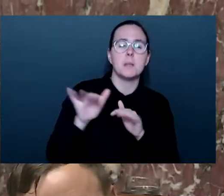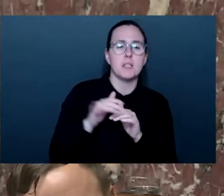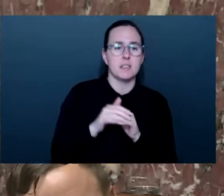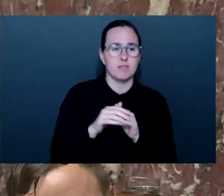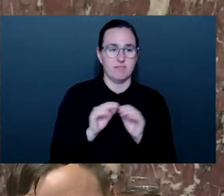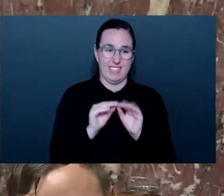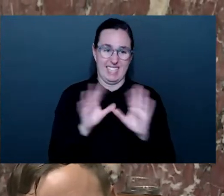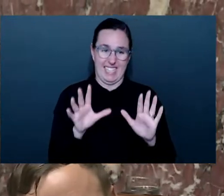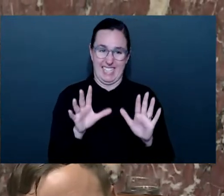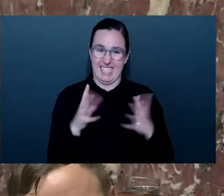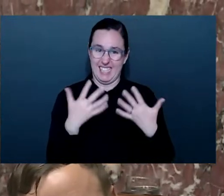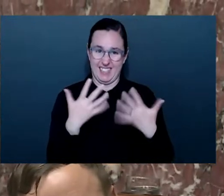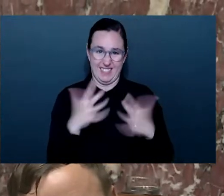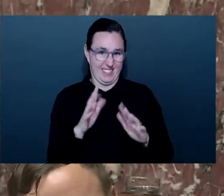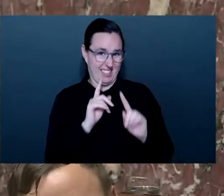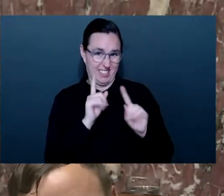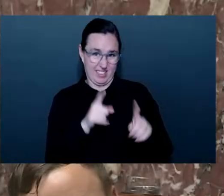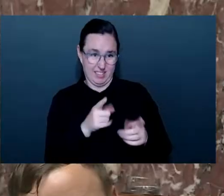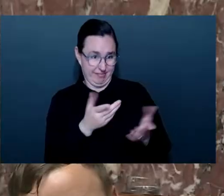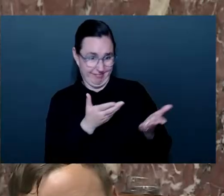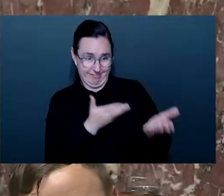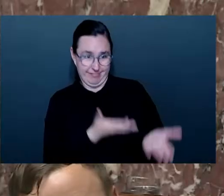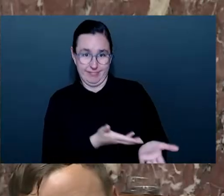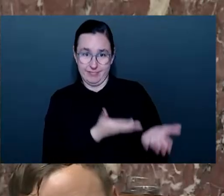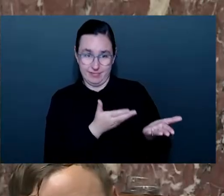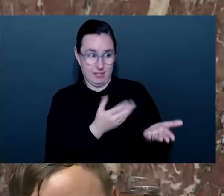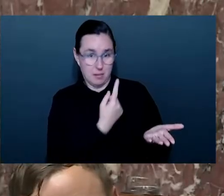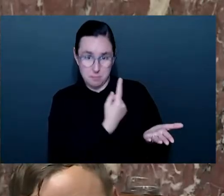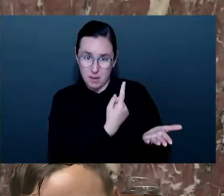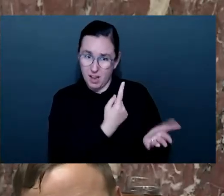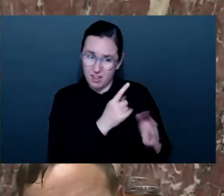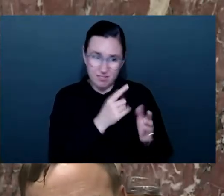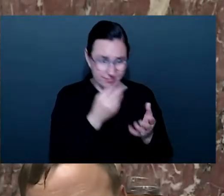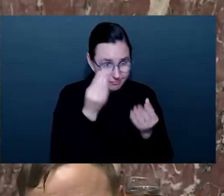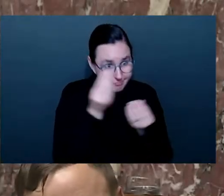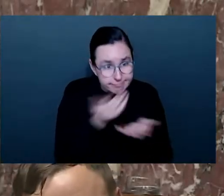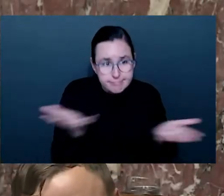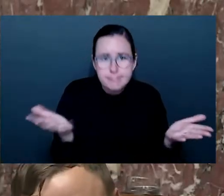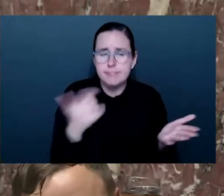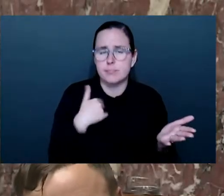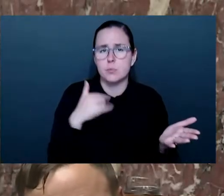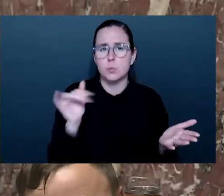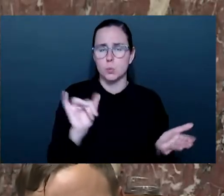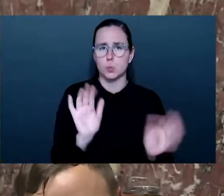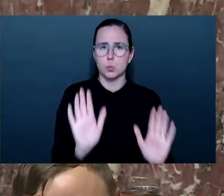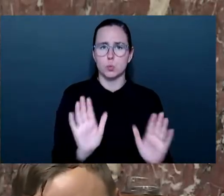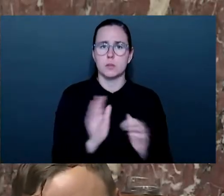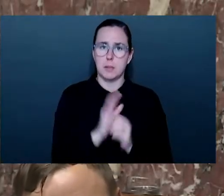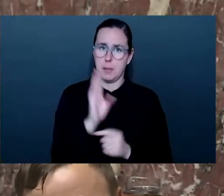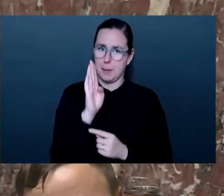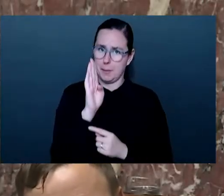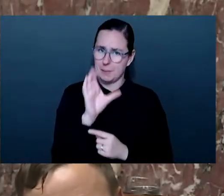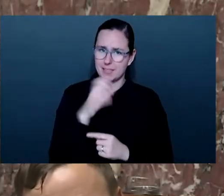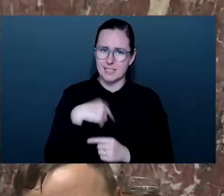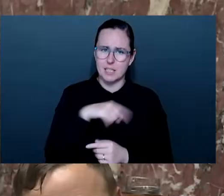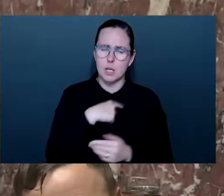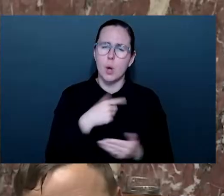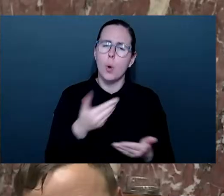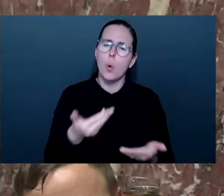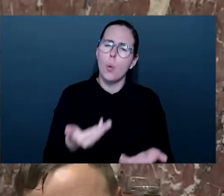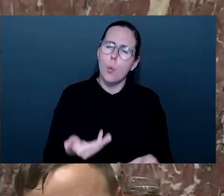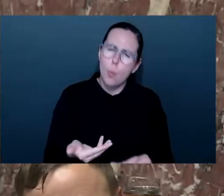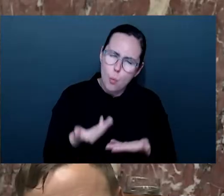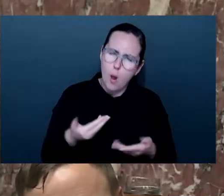House that our BC is a welcoming place. Our schools need to be a safe place, no matter how you